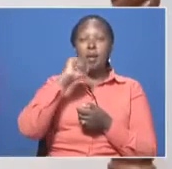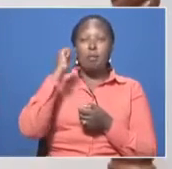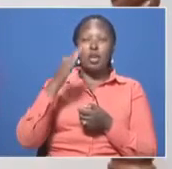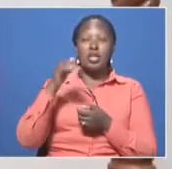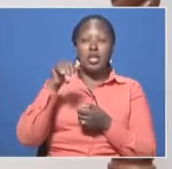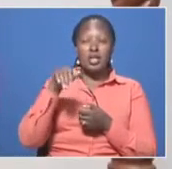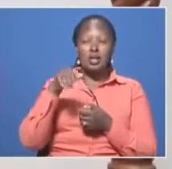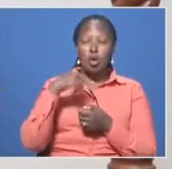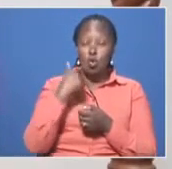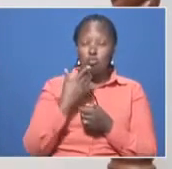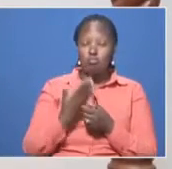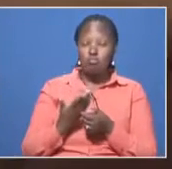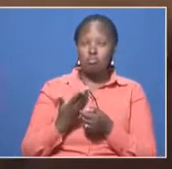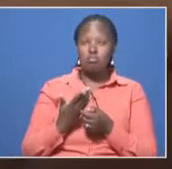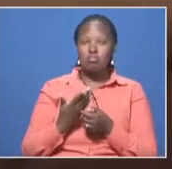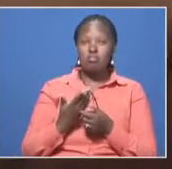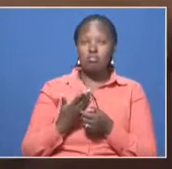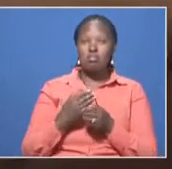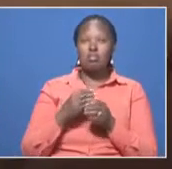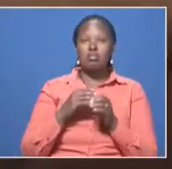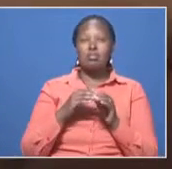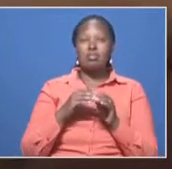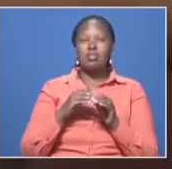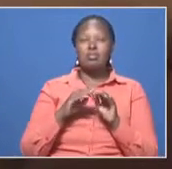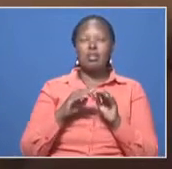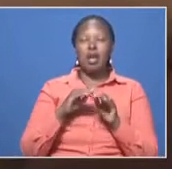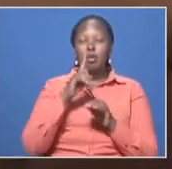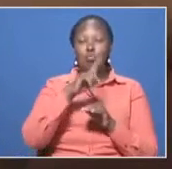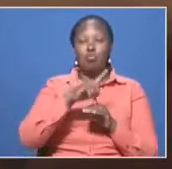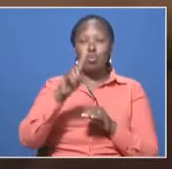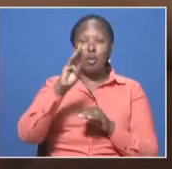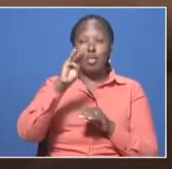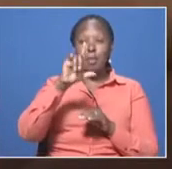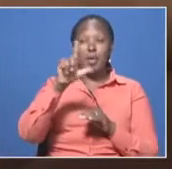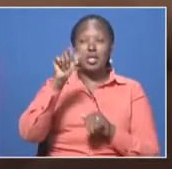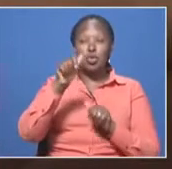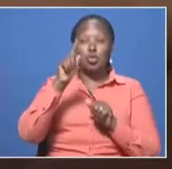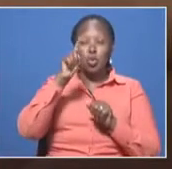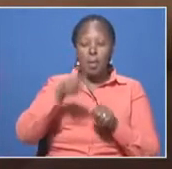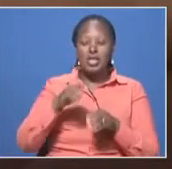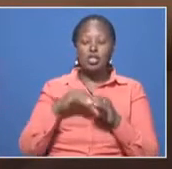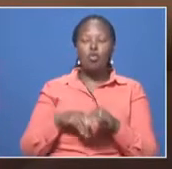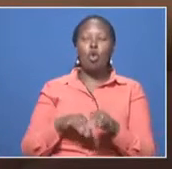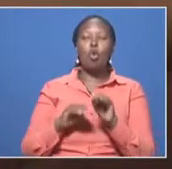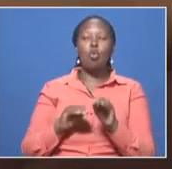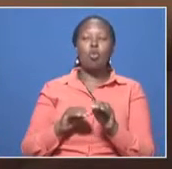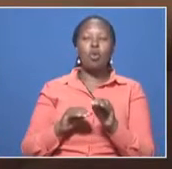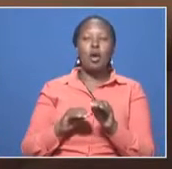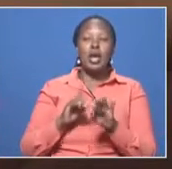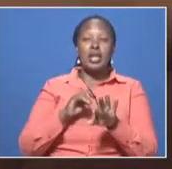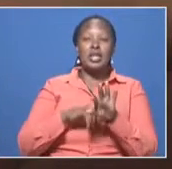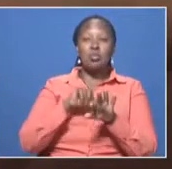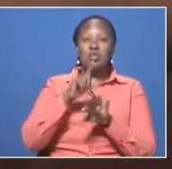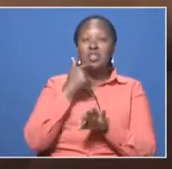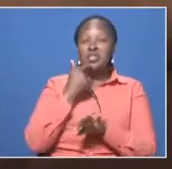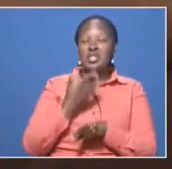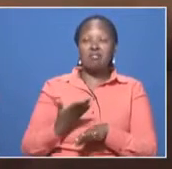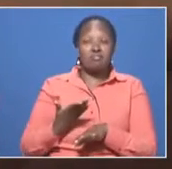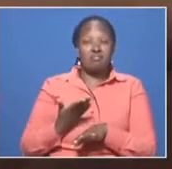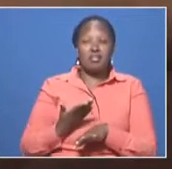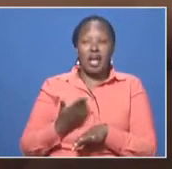who pass the bills that we have to live by. So when you say you do